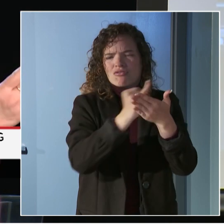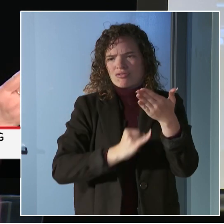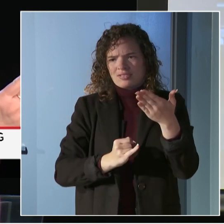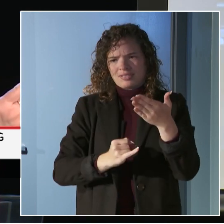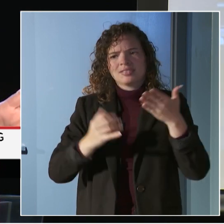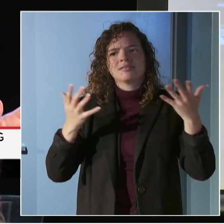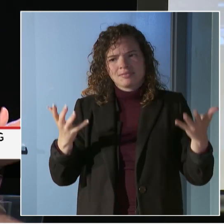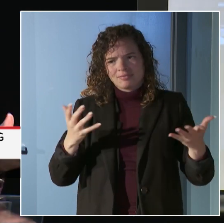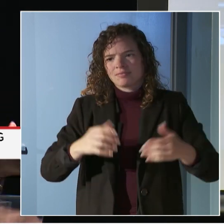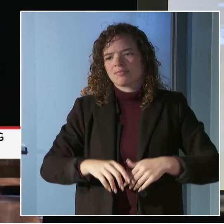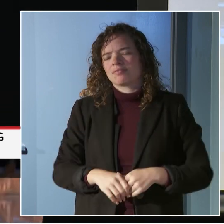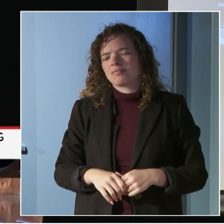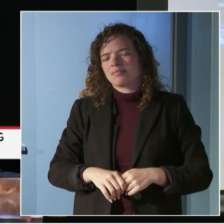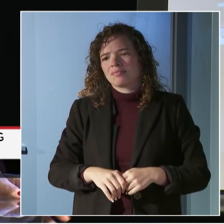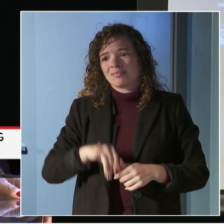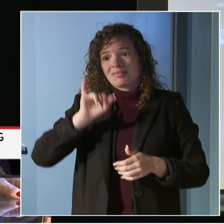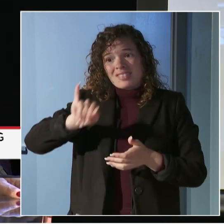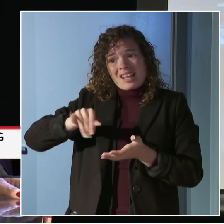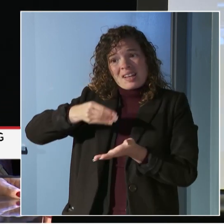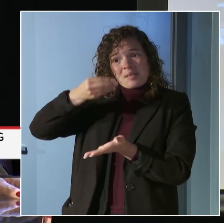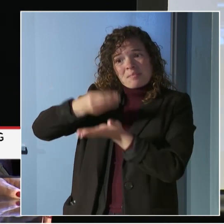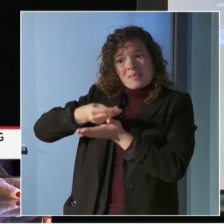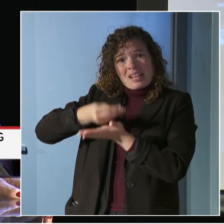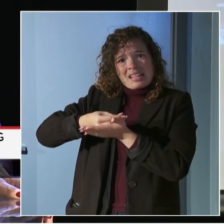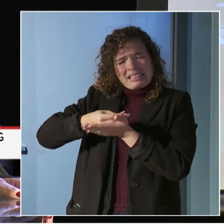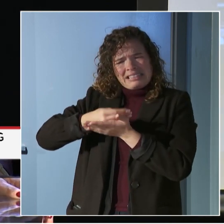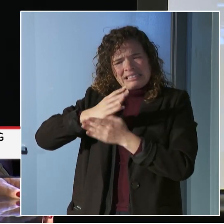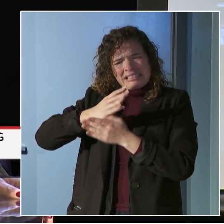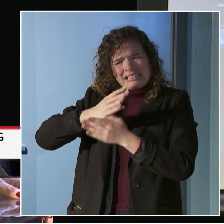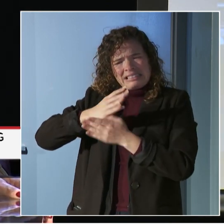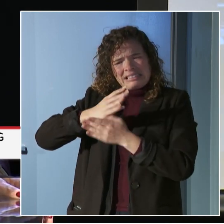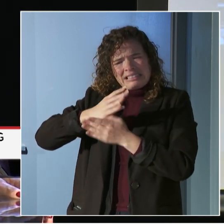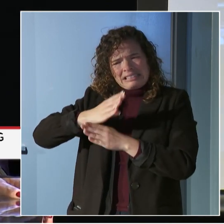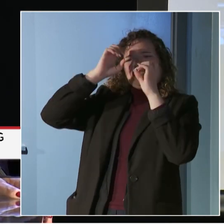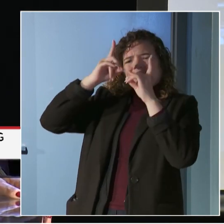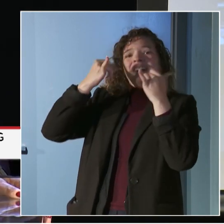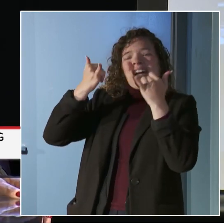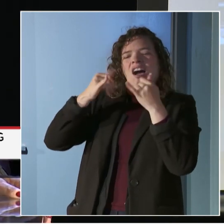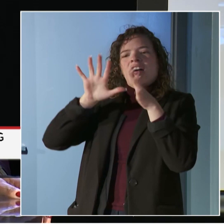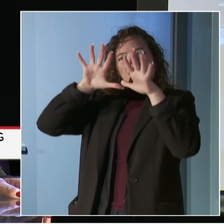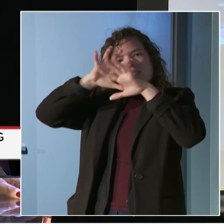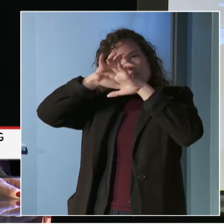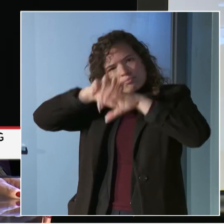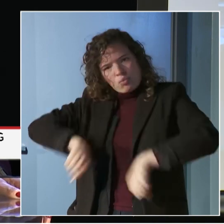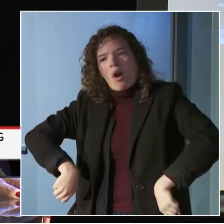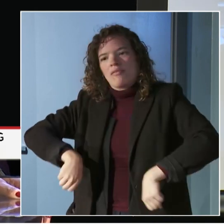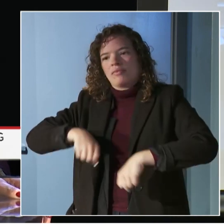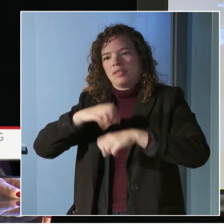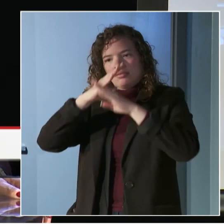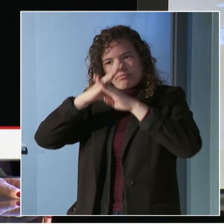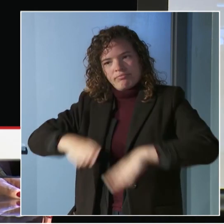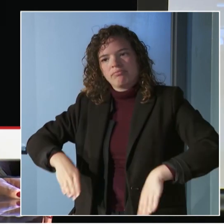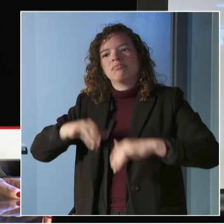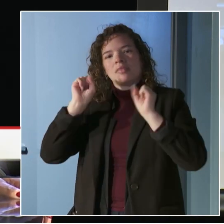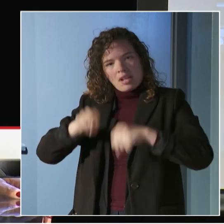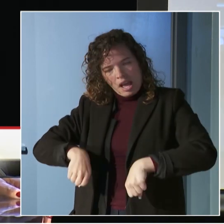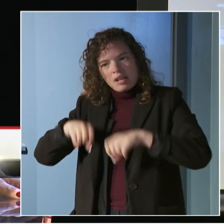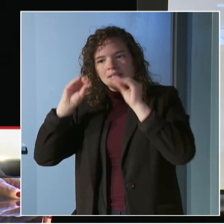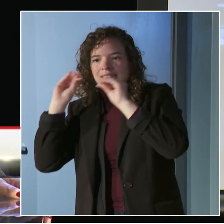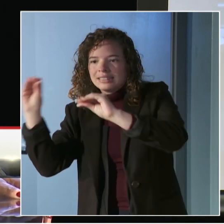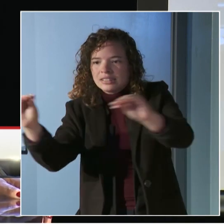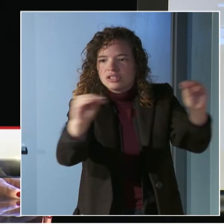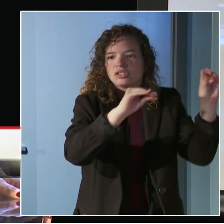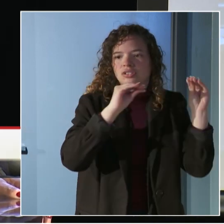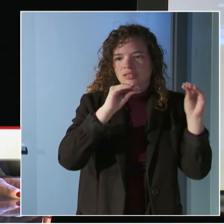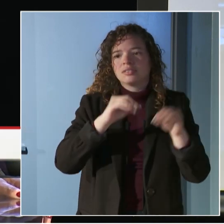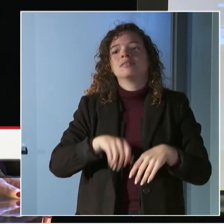are financial to arts education. We reserve 80% of our enrollment for families